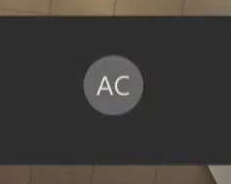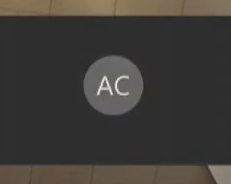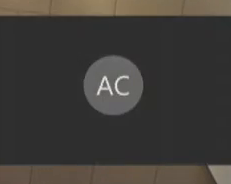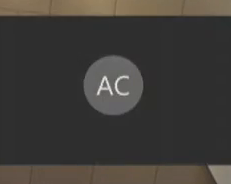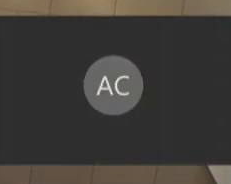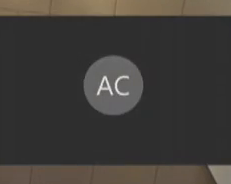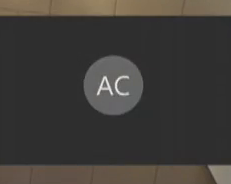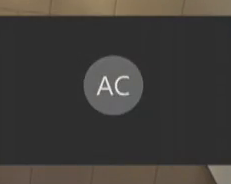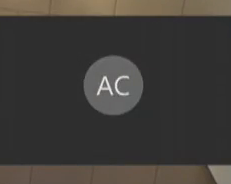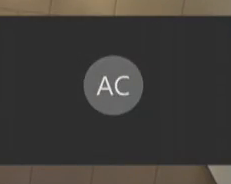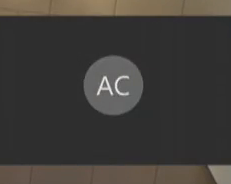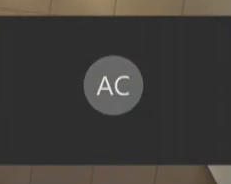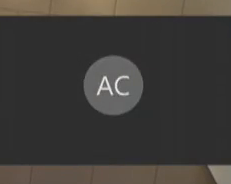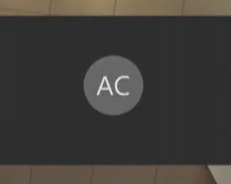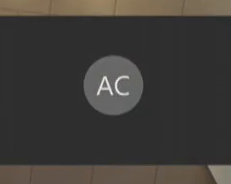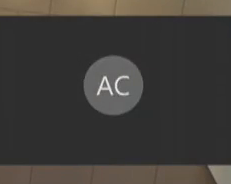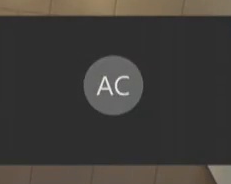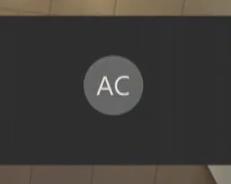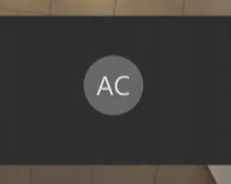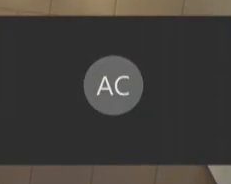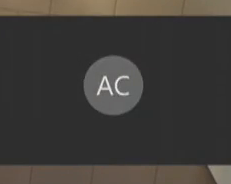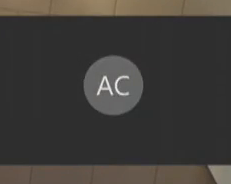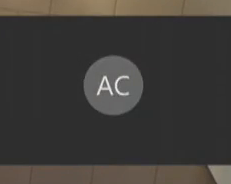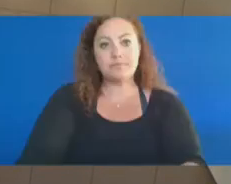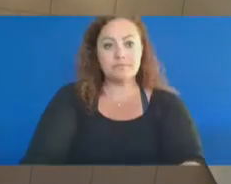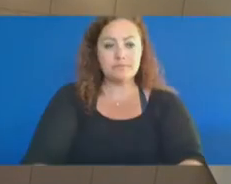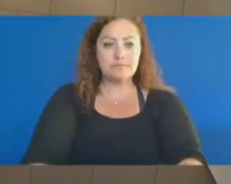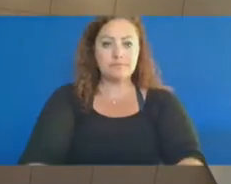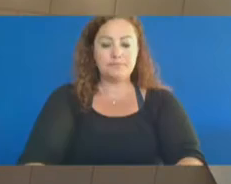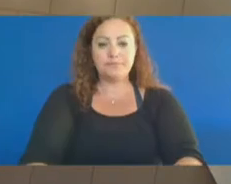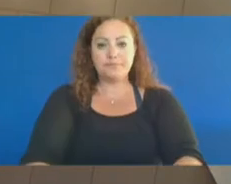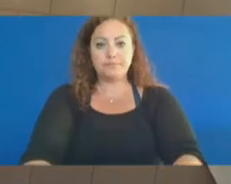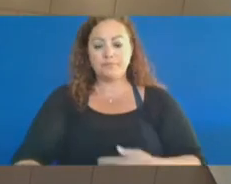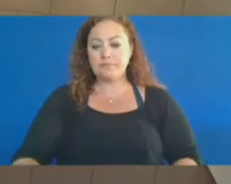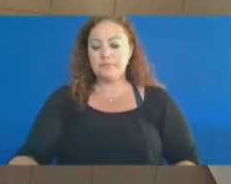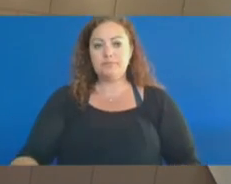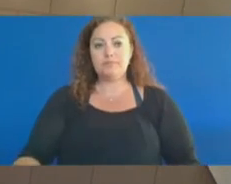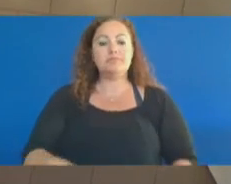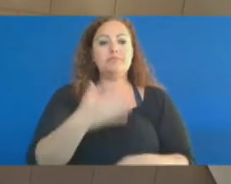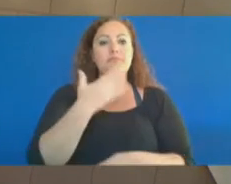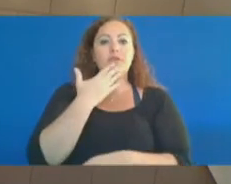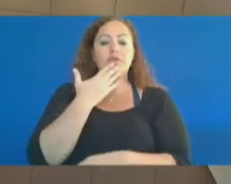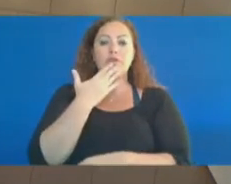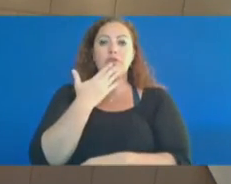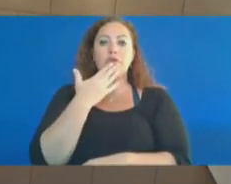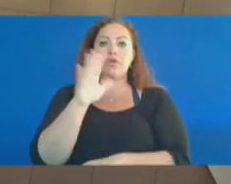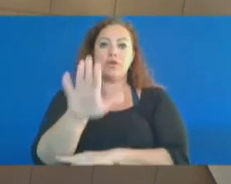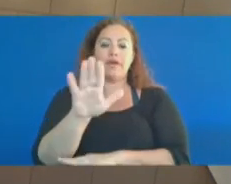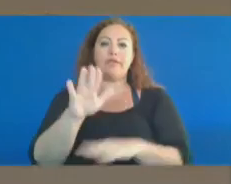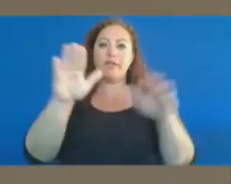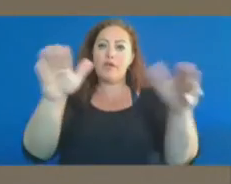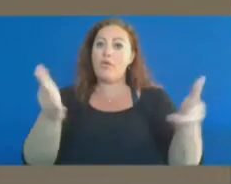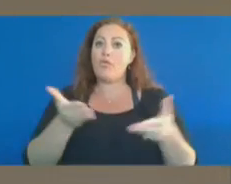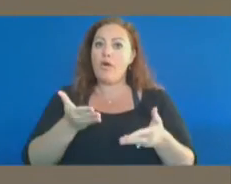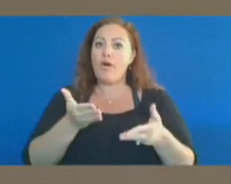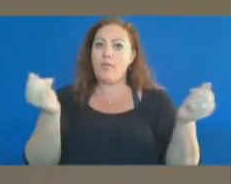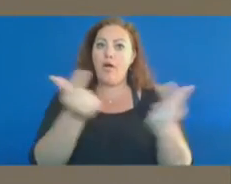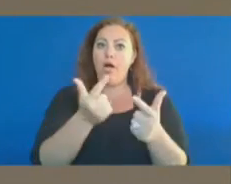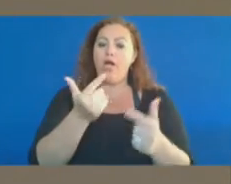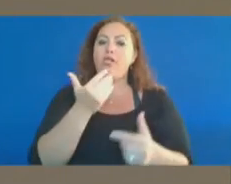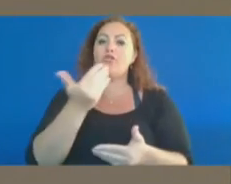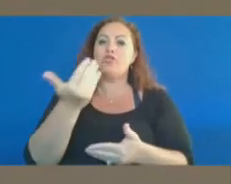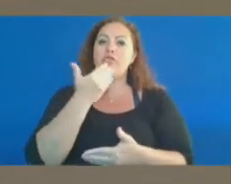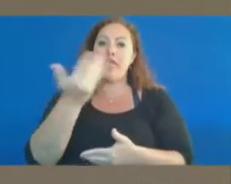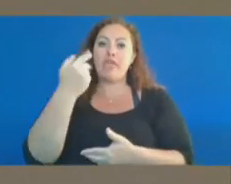everyone good afternoon think I want to welcome you all and say thank you for joining us this